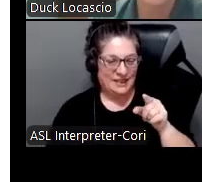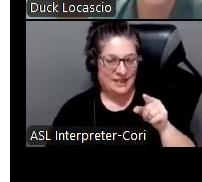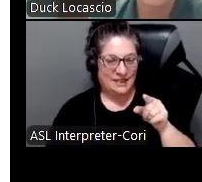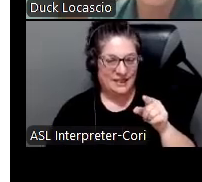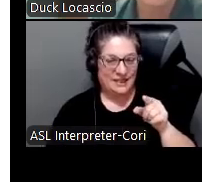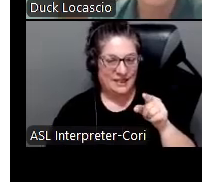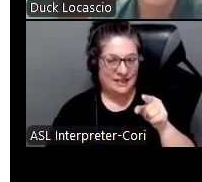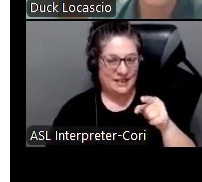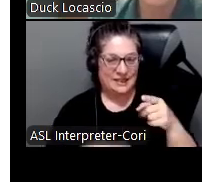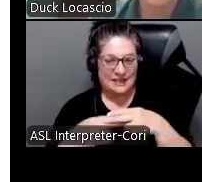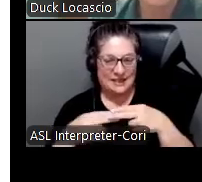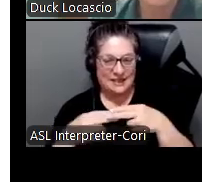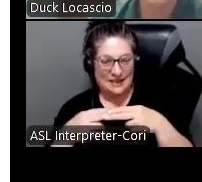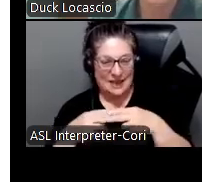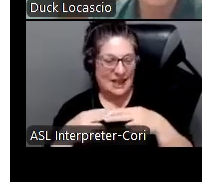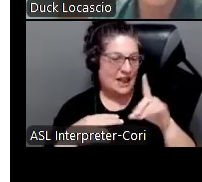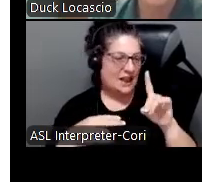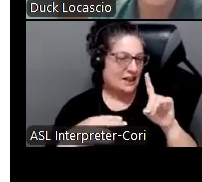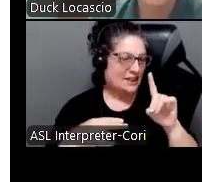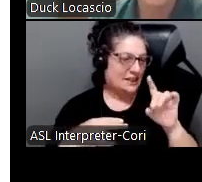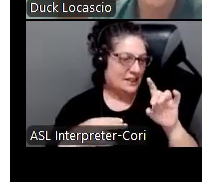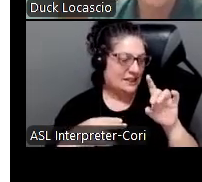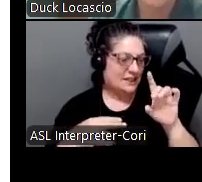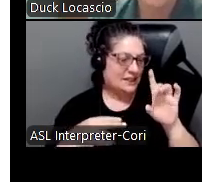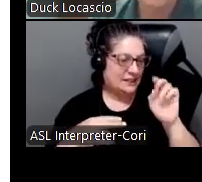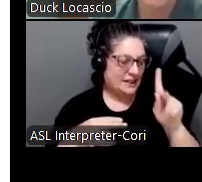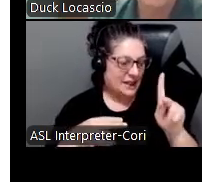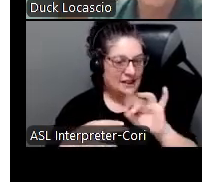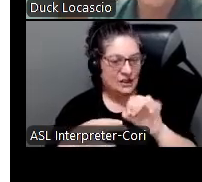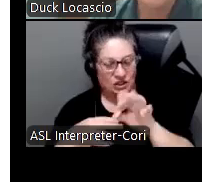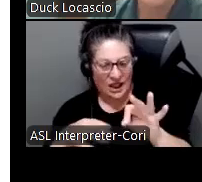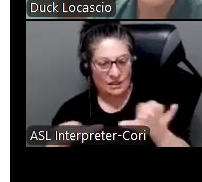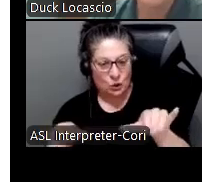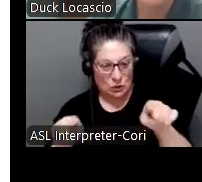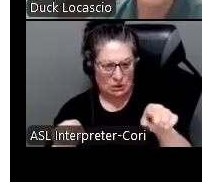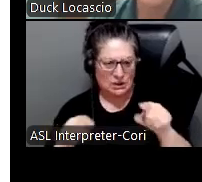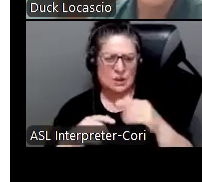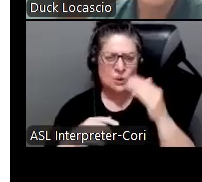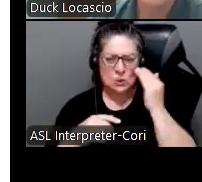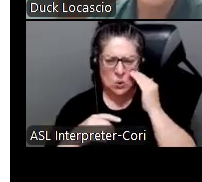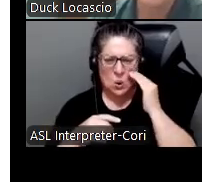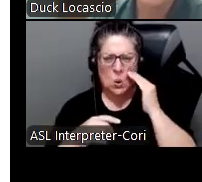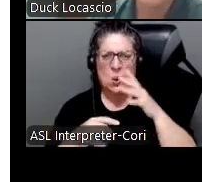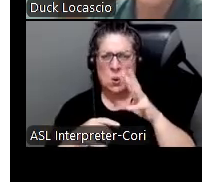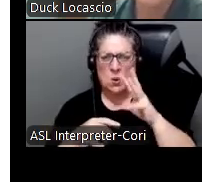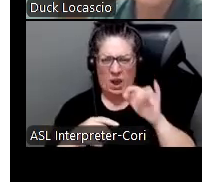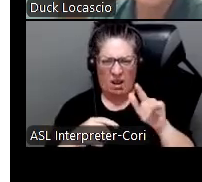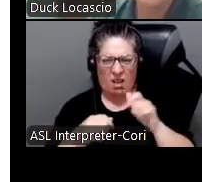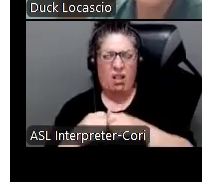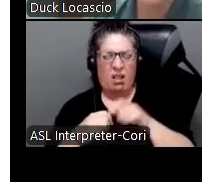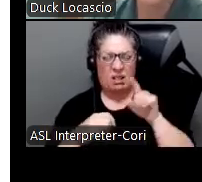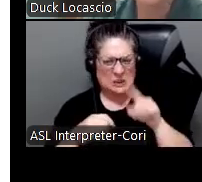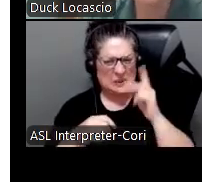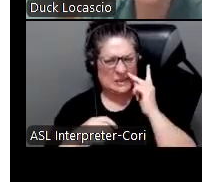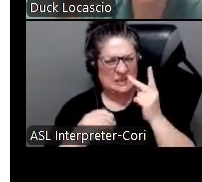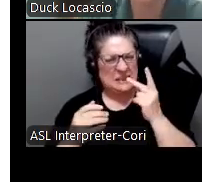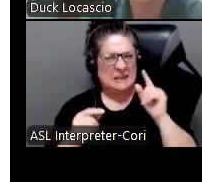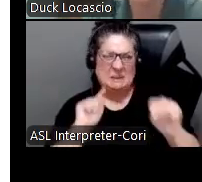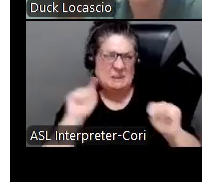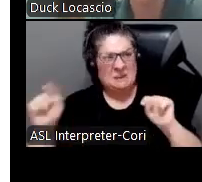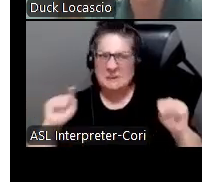a slide that Duck and Jeff and folks who do this know this well. We've seen it a million